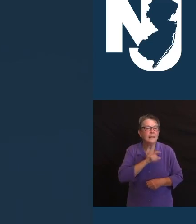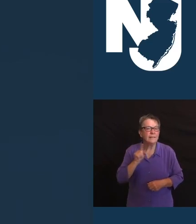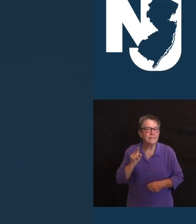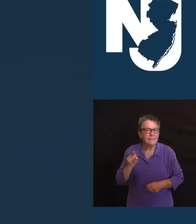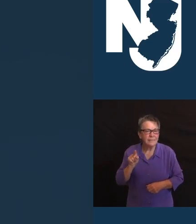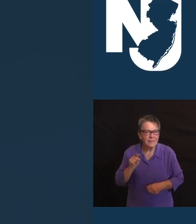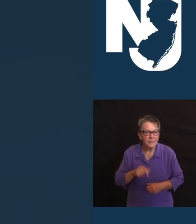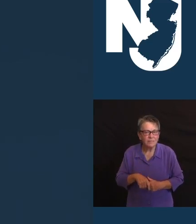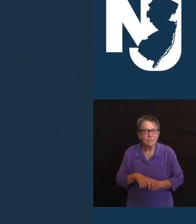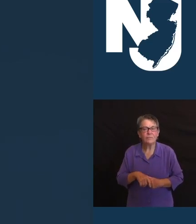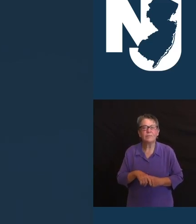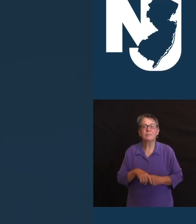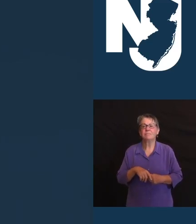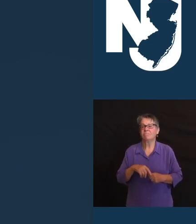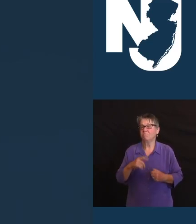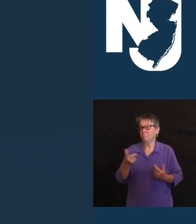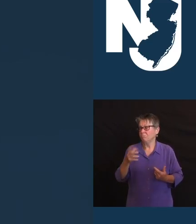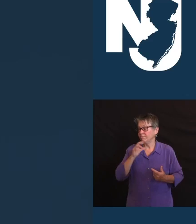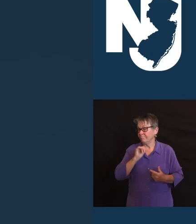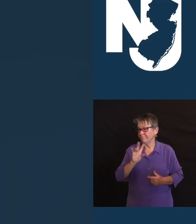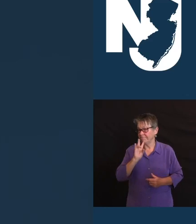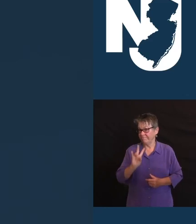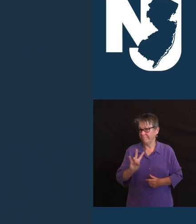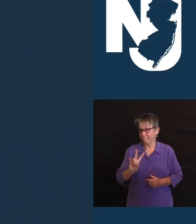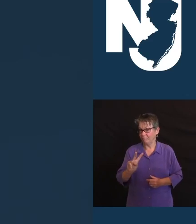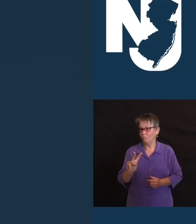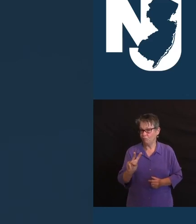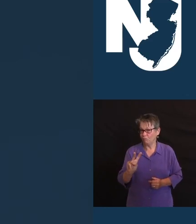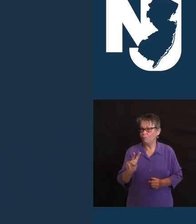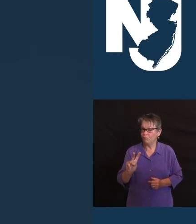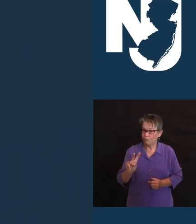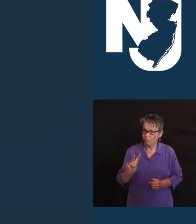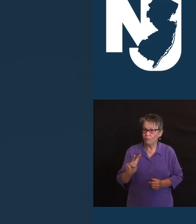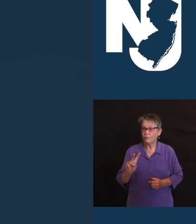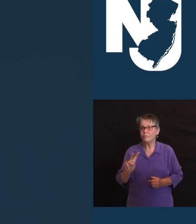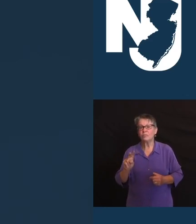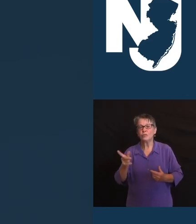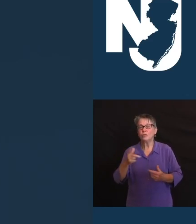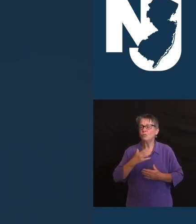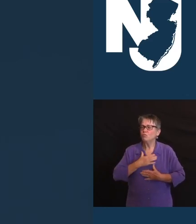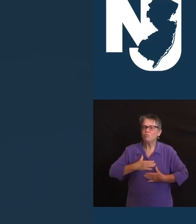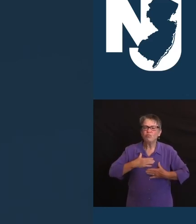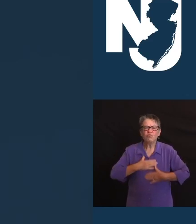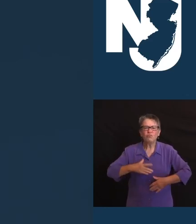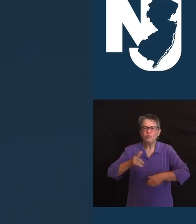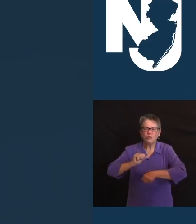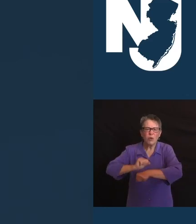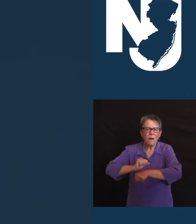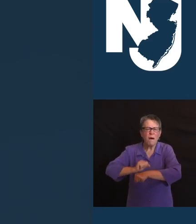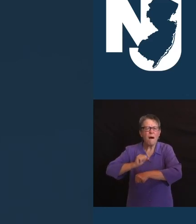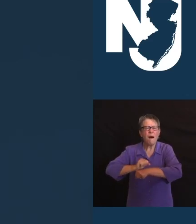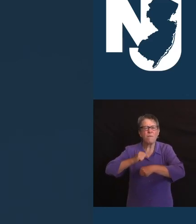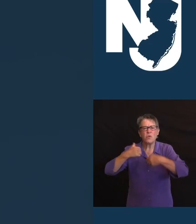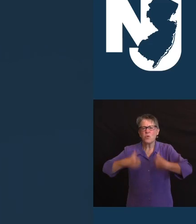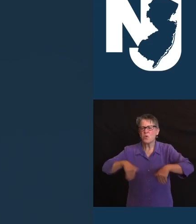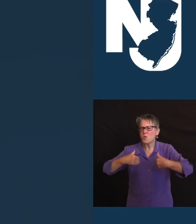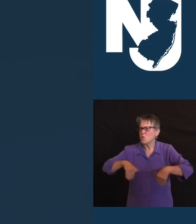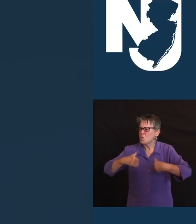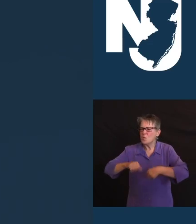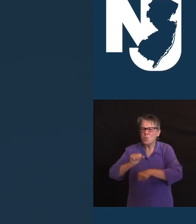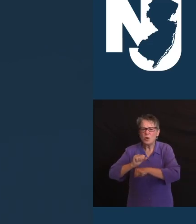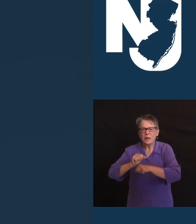was 72 years old. That she loved her job would not be a surprise to anyone who knew her, as Francesca always made sure her